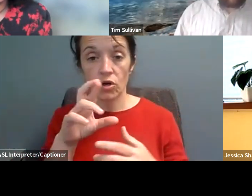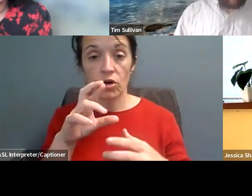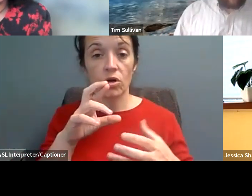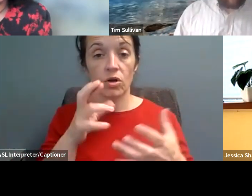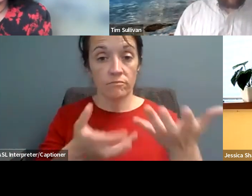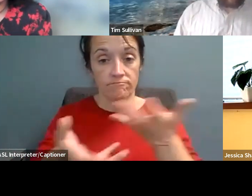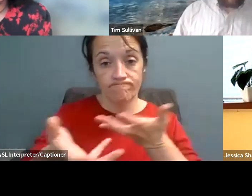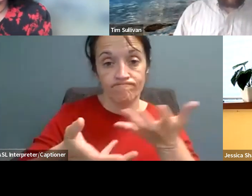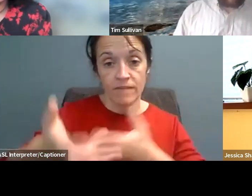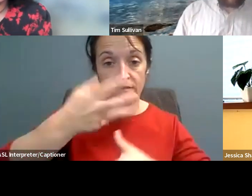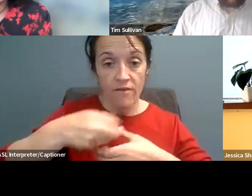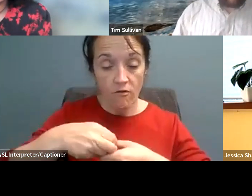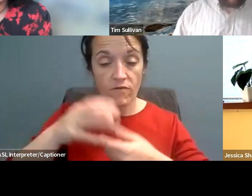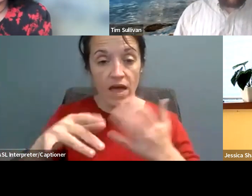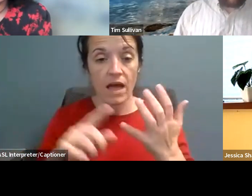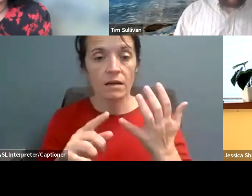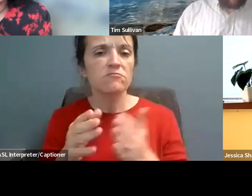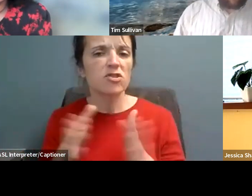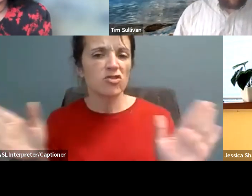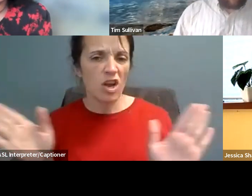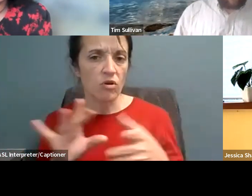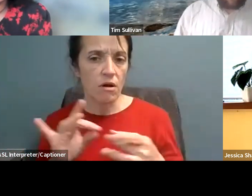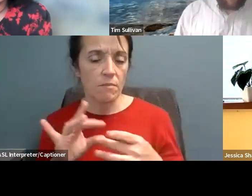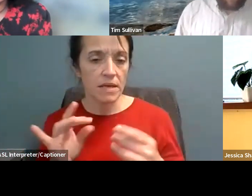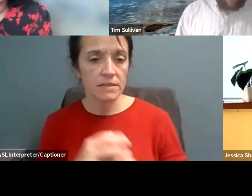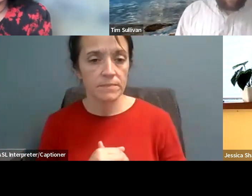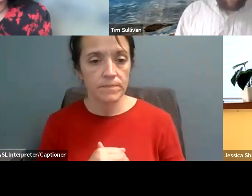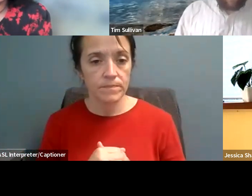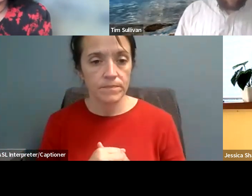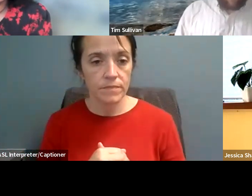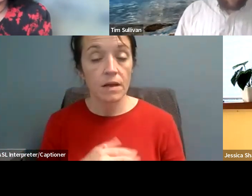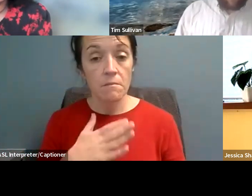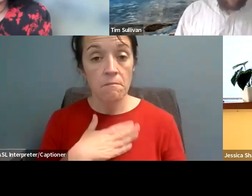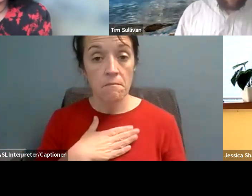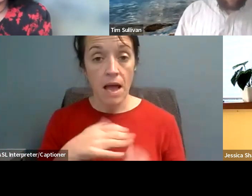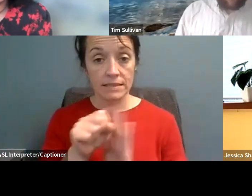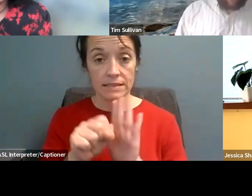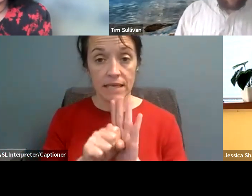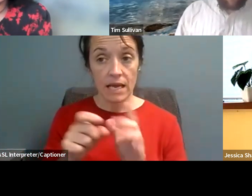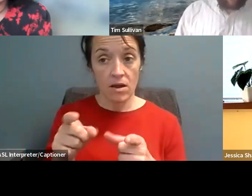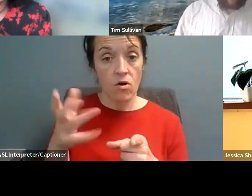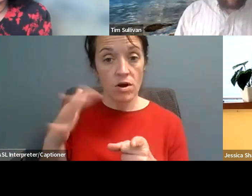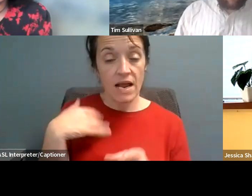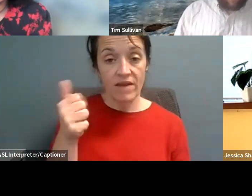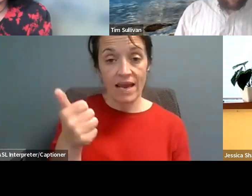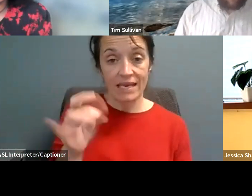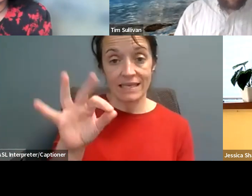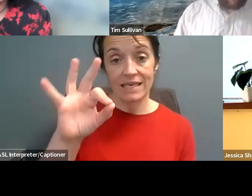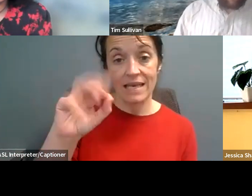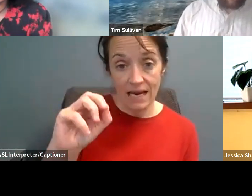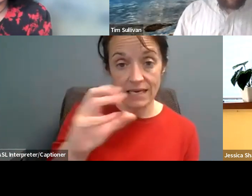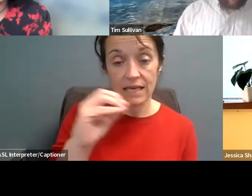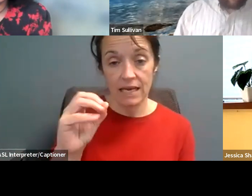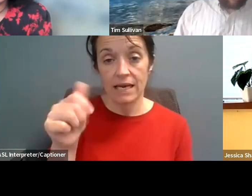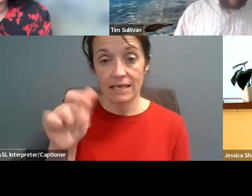recommendations. So the state that I reviewed, they had both an 1890 institution and an 1862 land